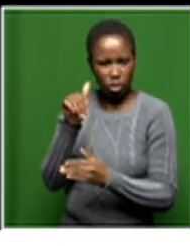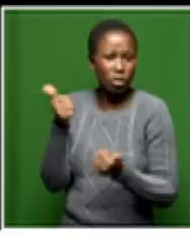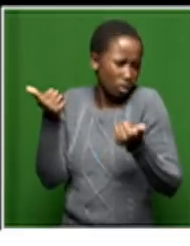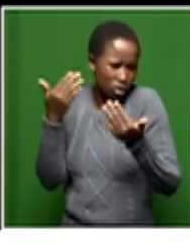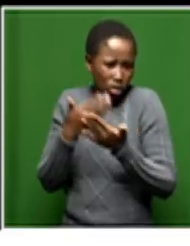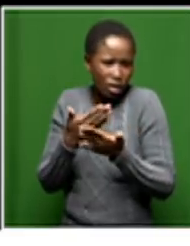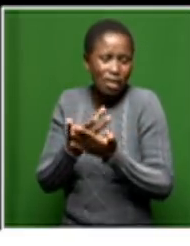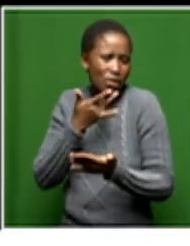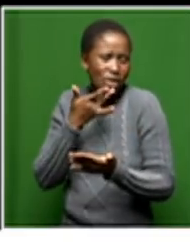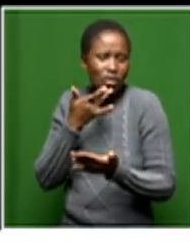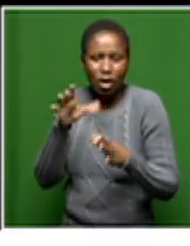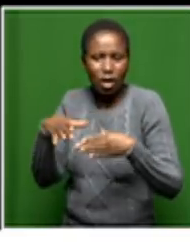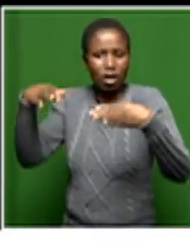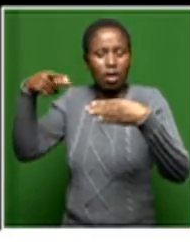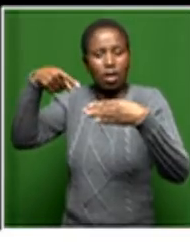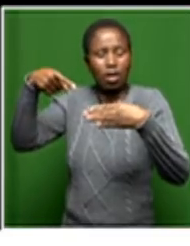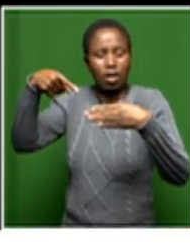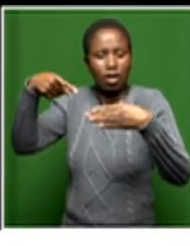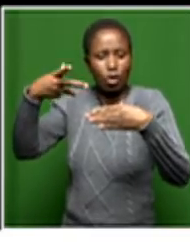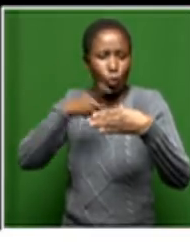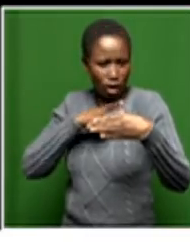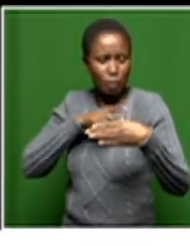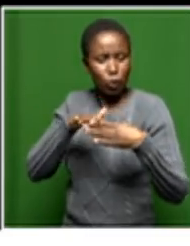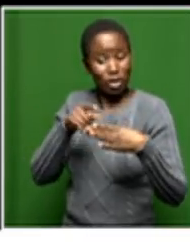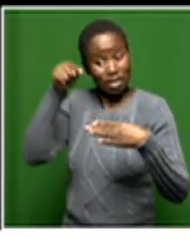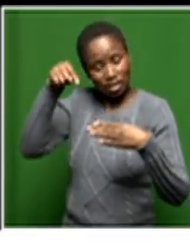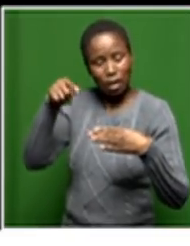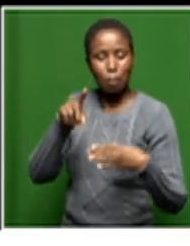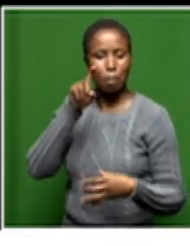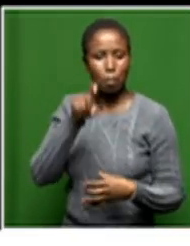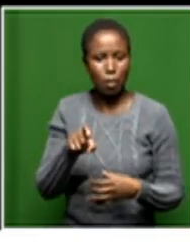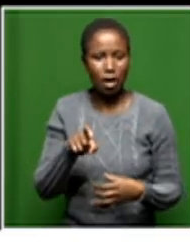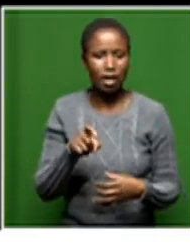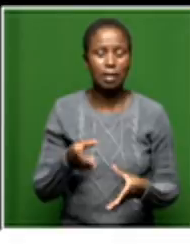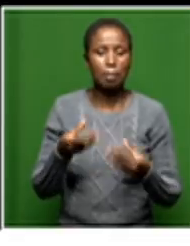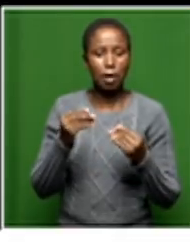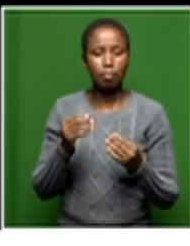party. It is the ruling party that must get itself in